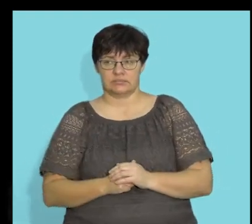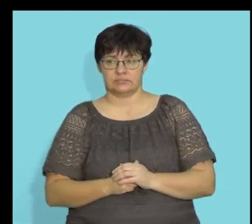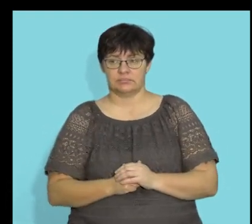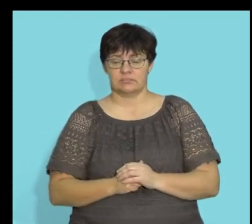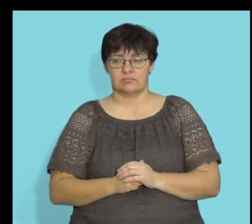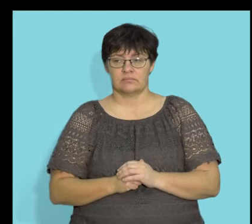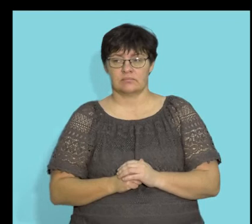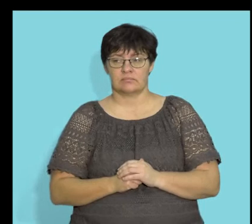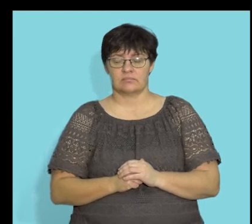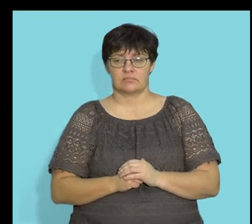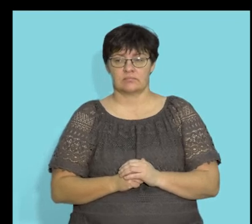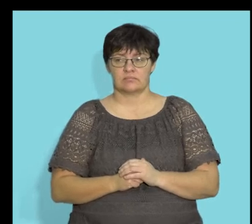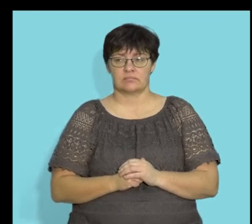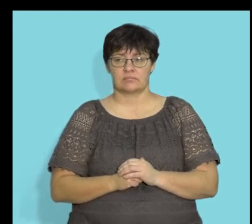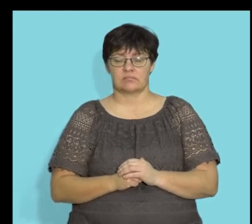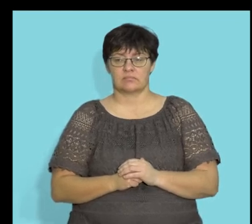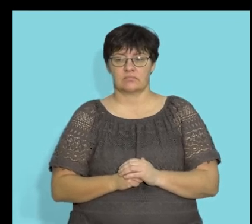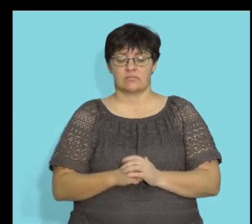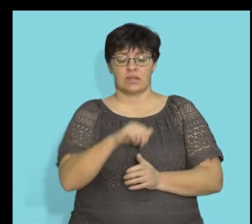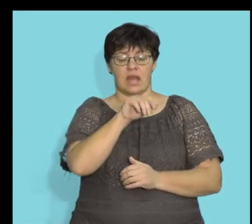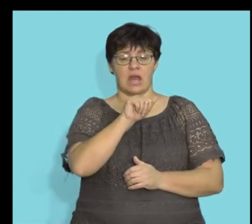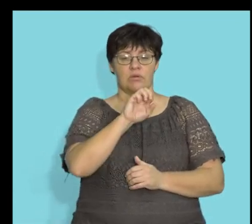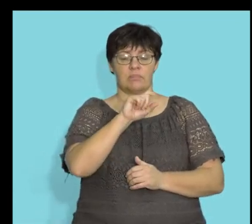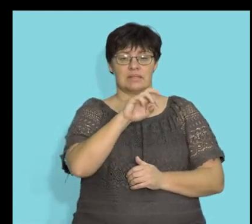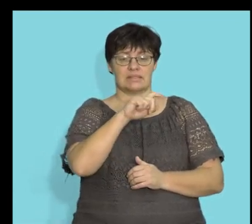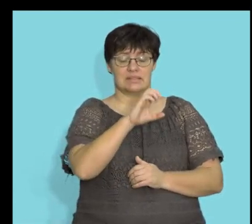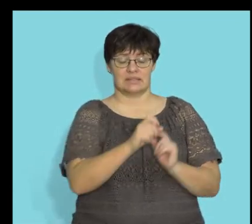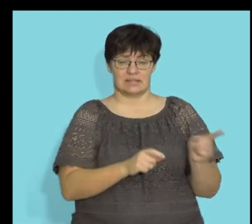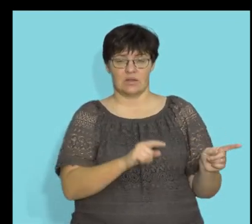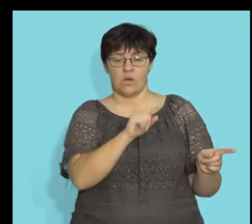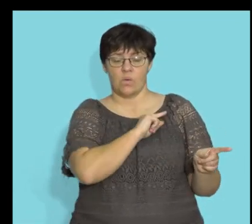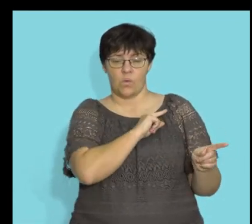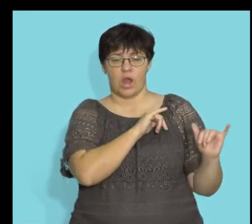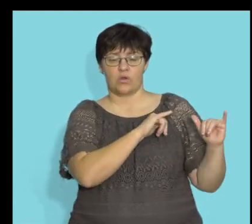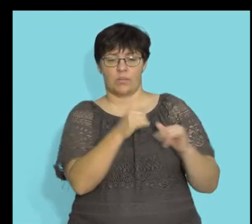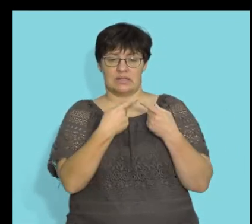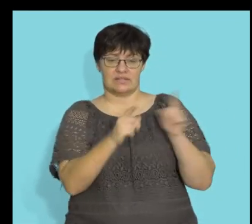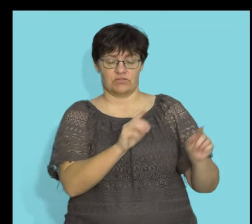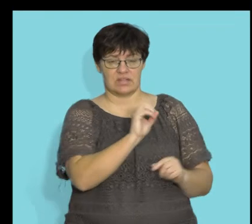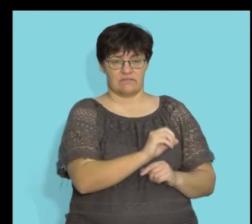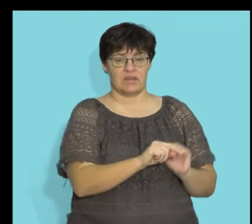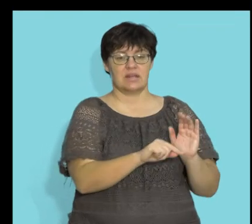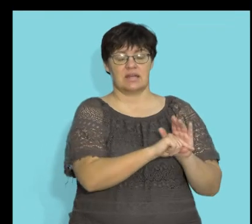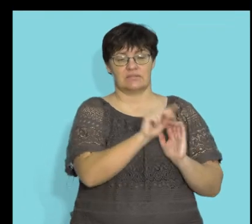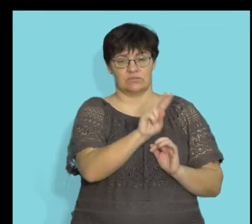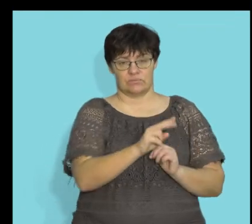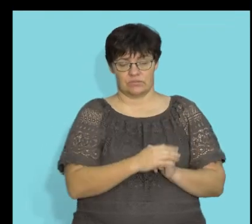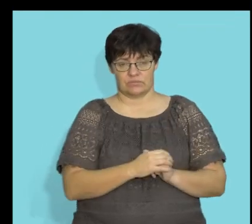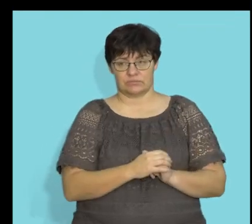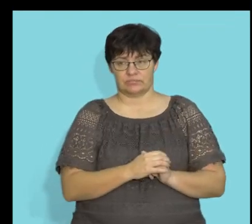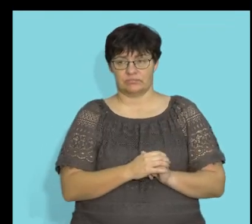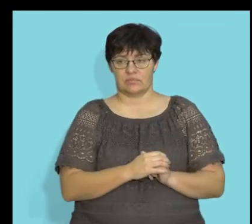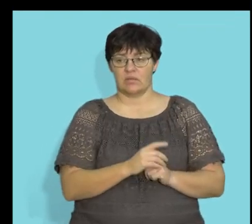then 16. It's an arithmetic series, everybody, because there is a common difference of negative